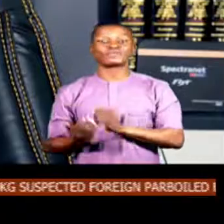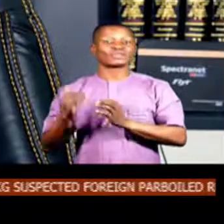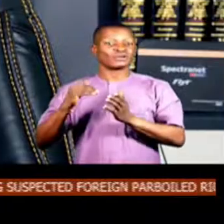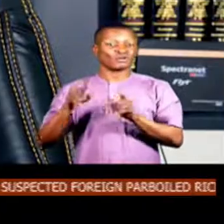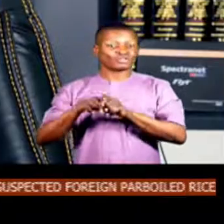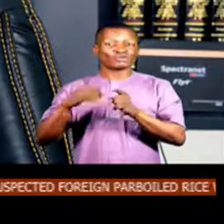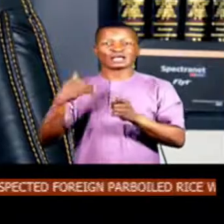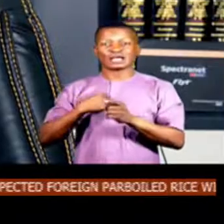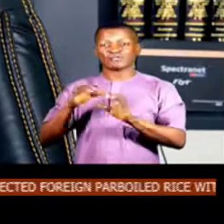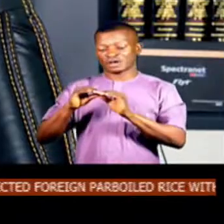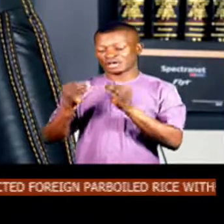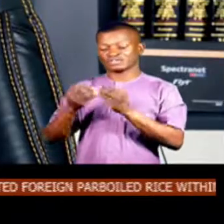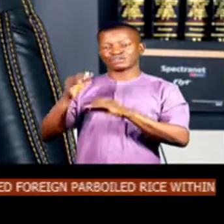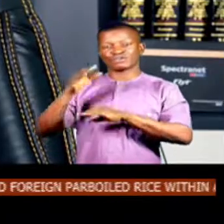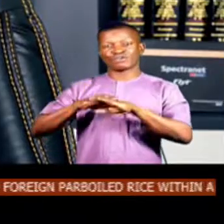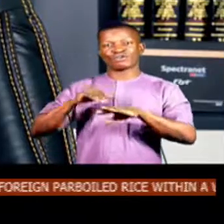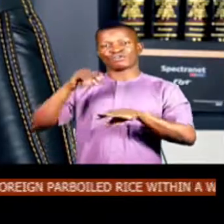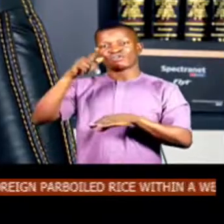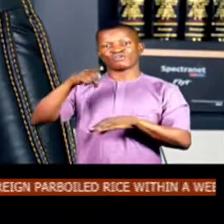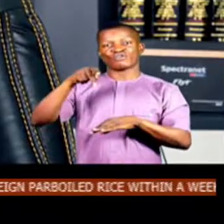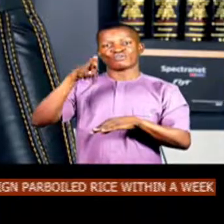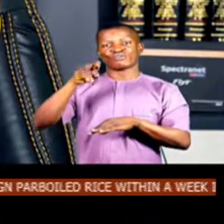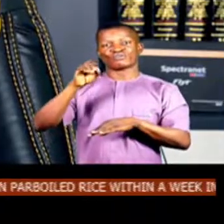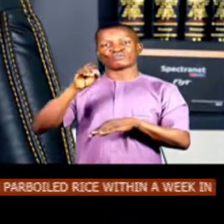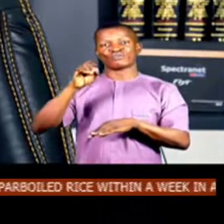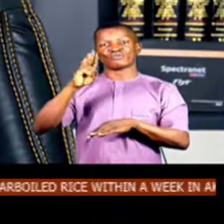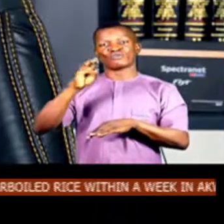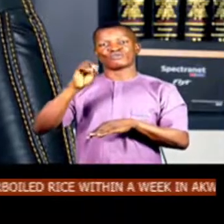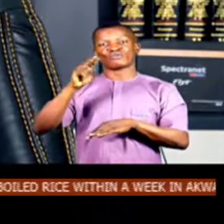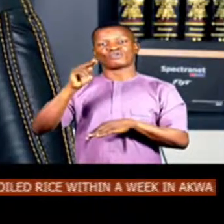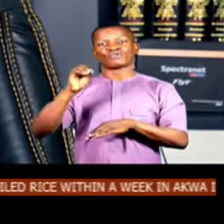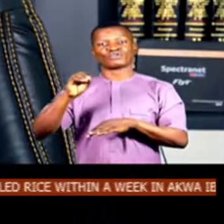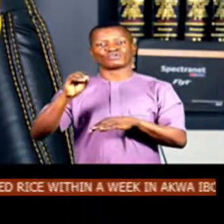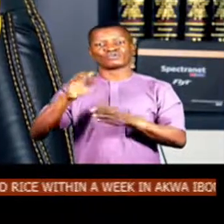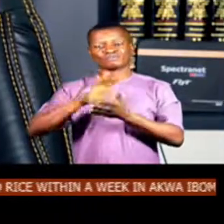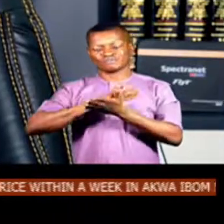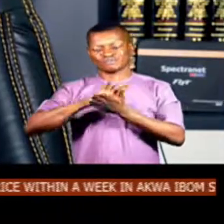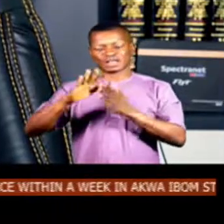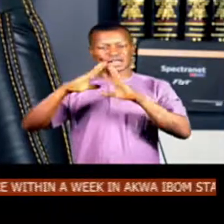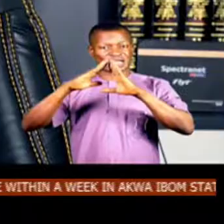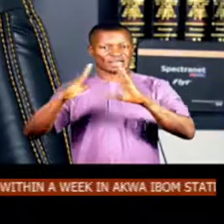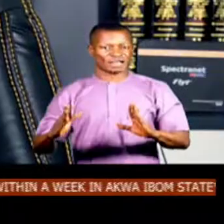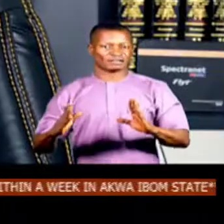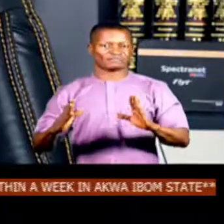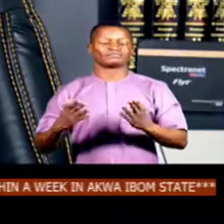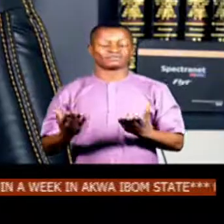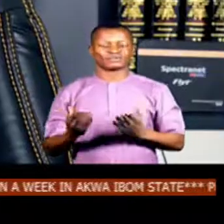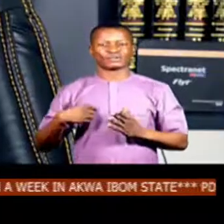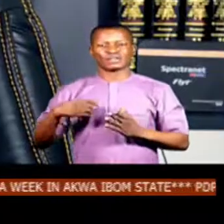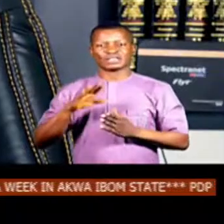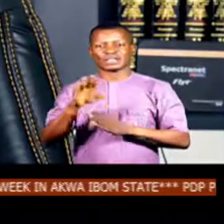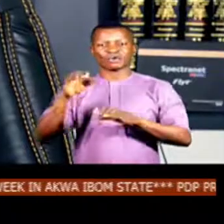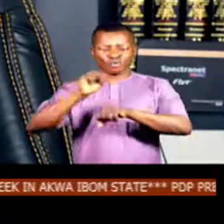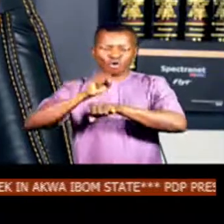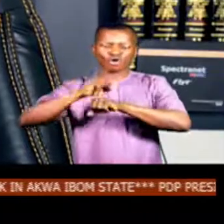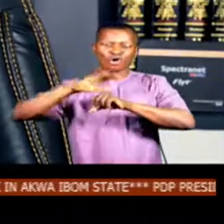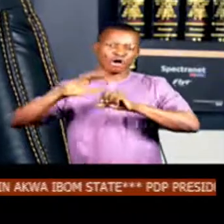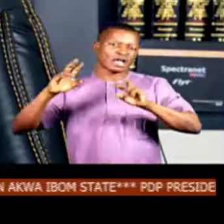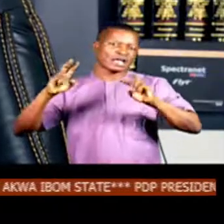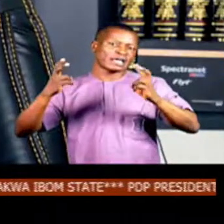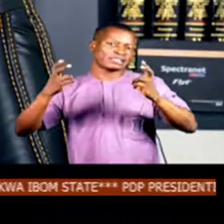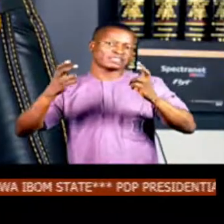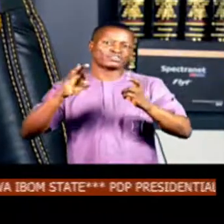also have an organization called the Pro Bono Clearing House. Pro Bono Clearing House, they also work